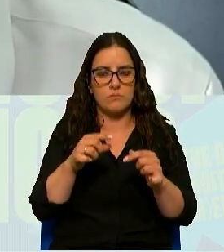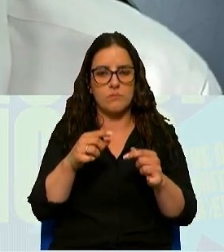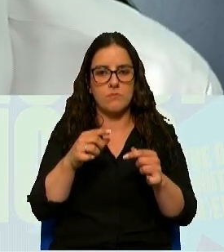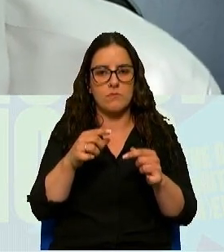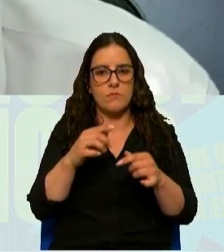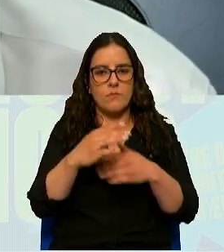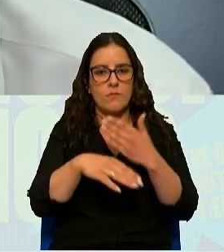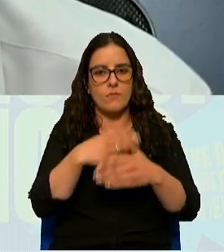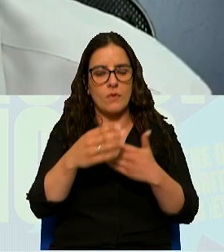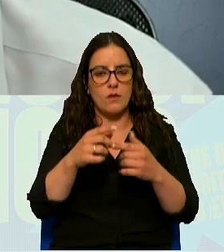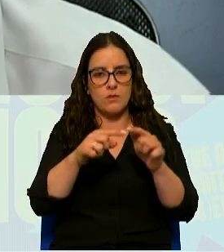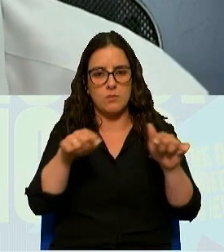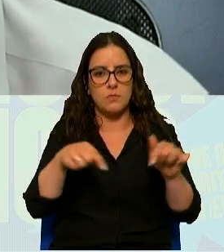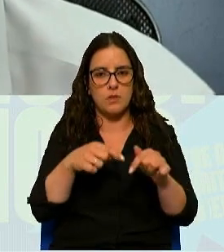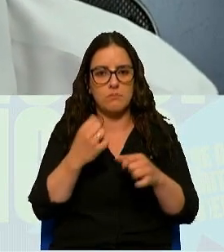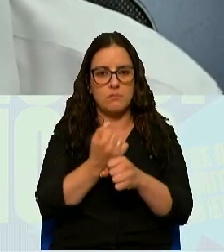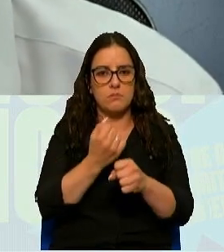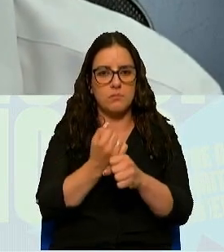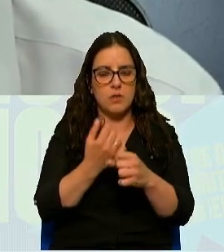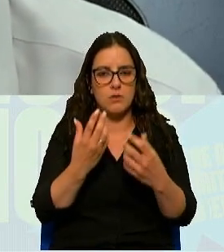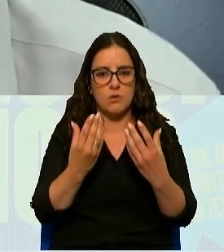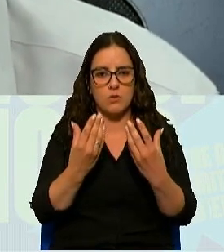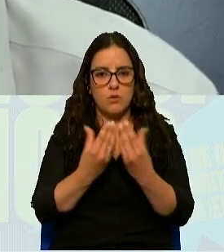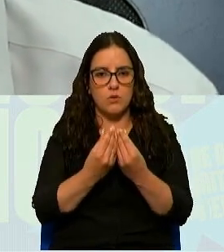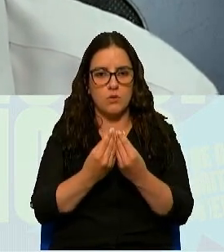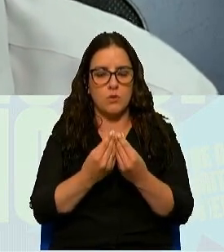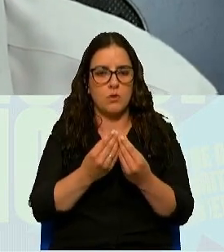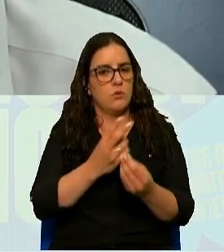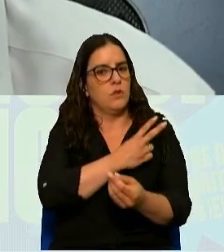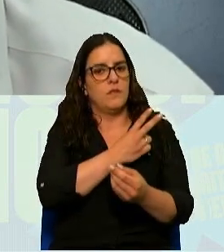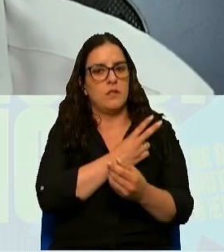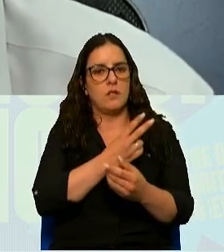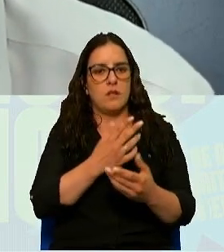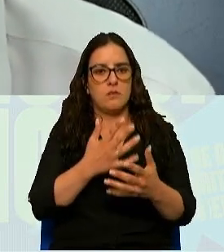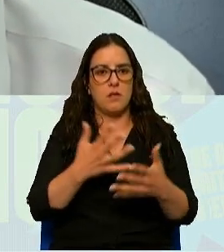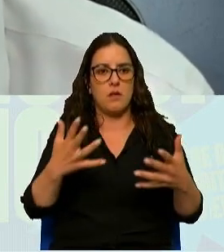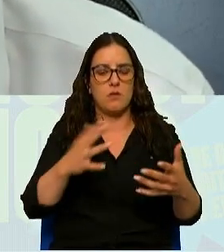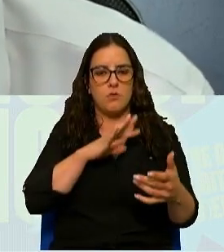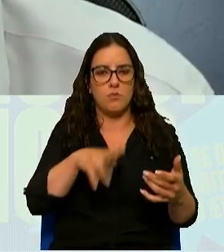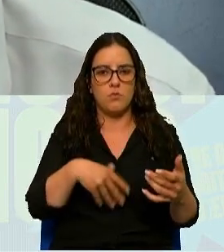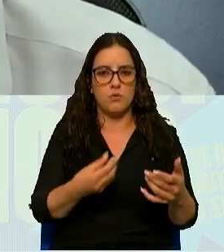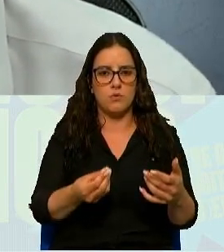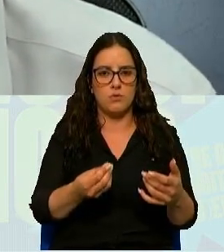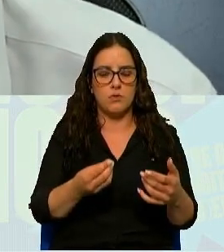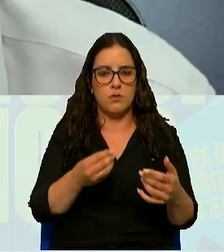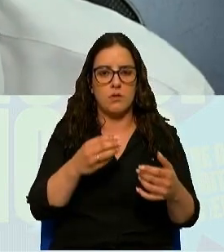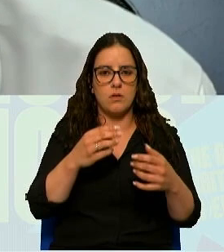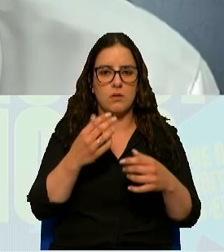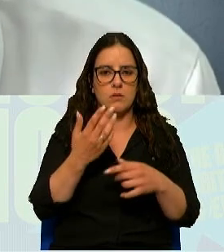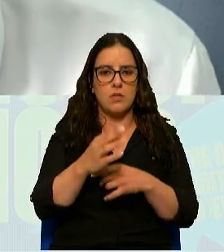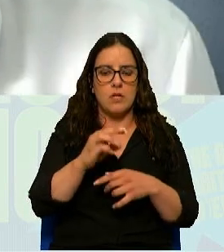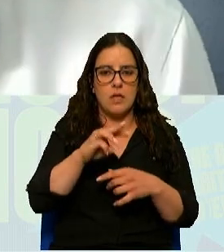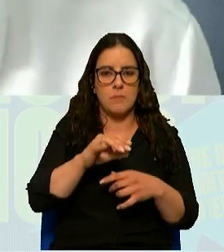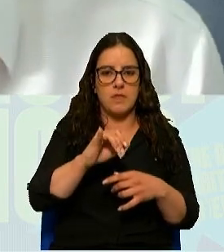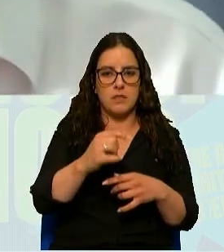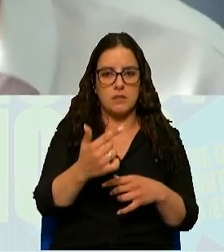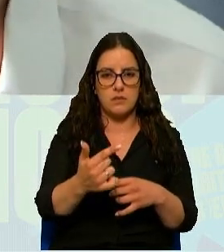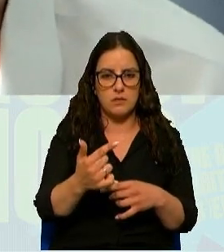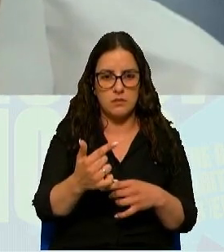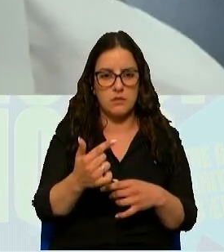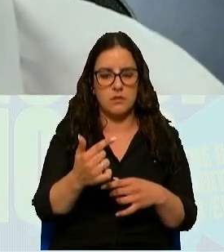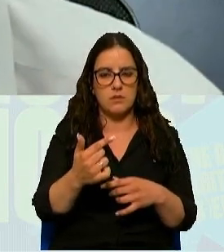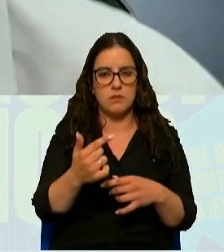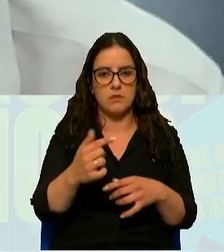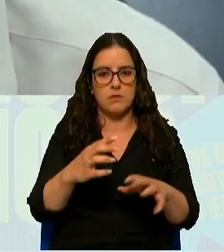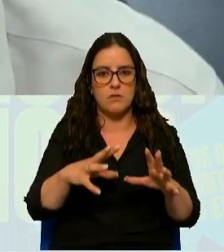space, we're working with a lot of the world's biggest universities on these exact problems. So with MIT, we're working with them to develop new